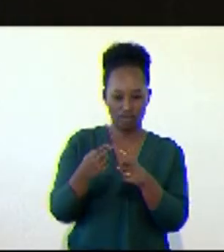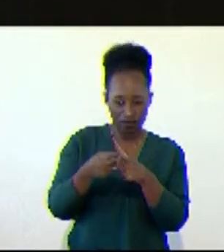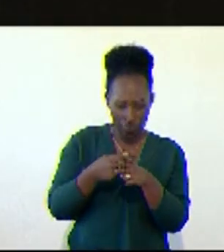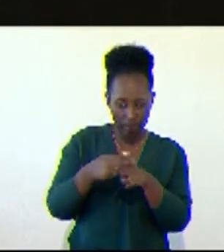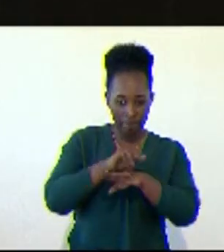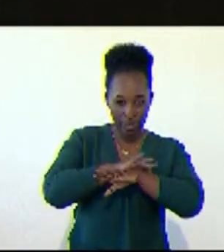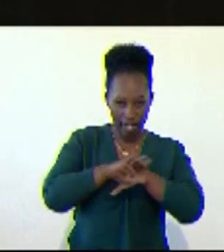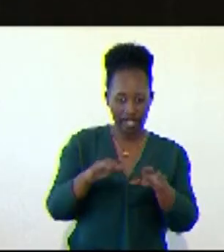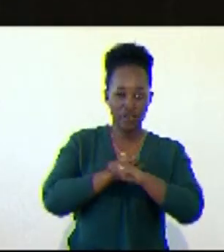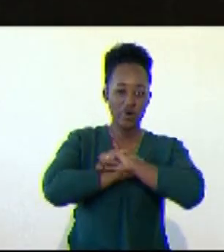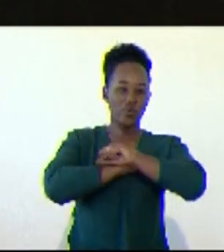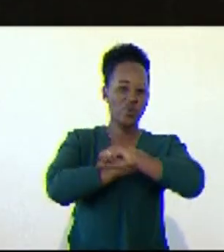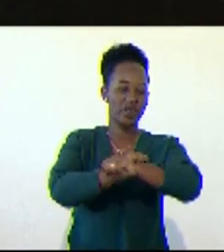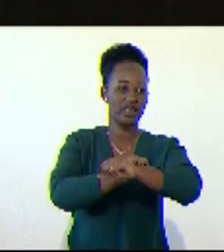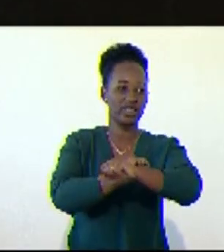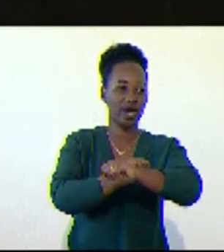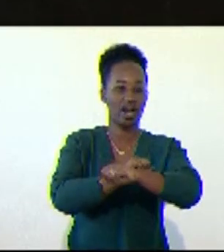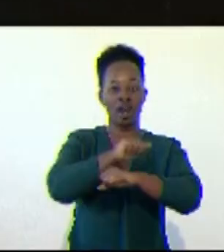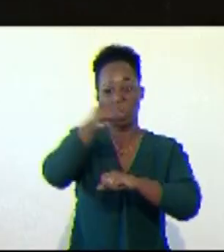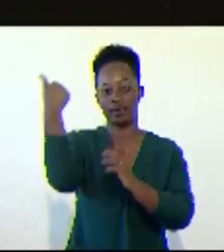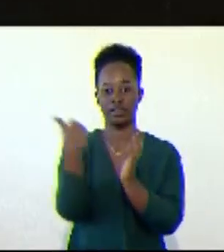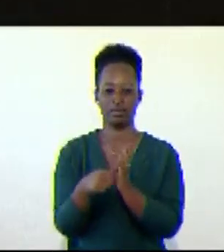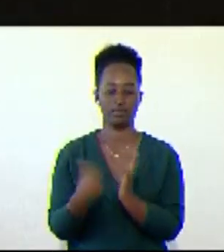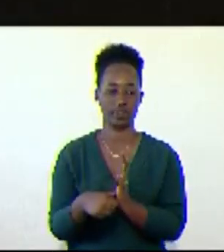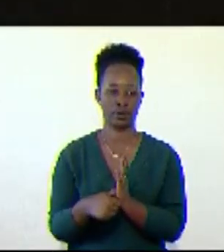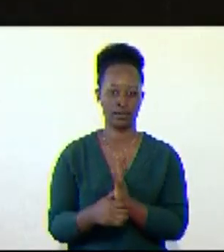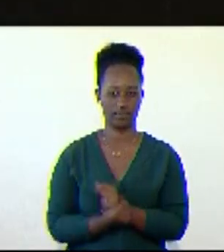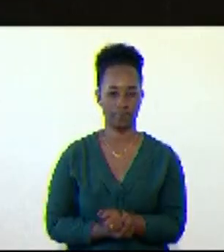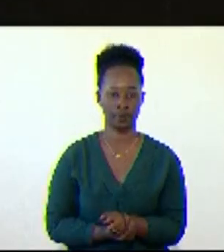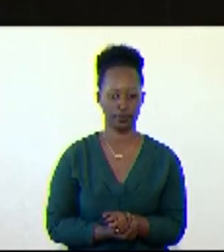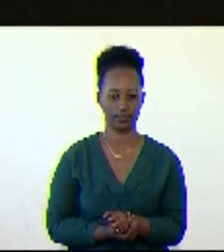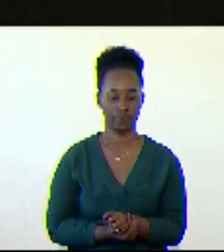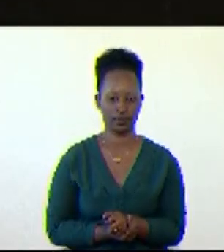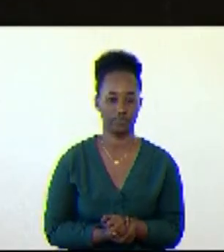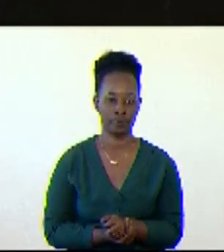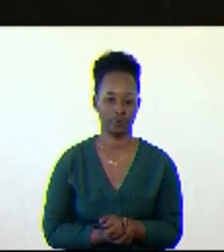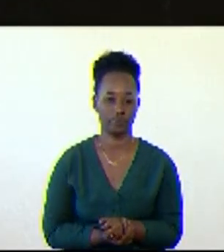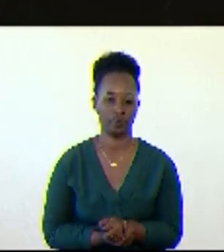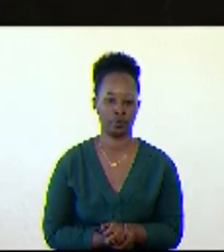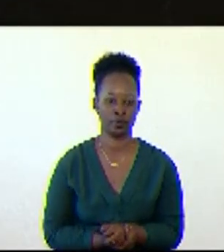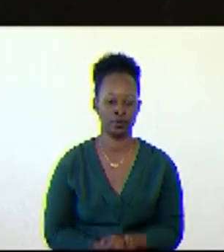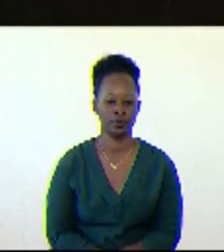avoid further oxidation. So we distill